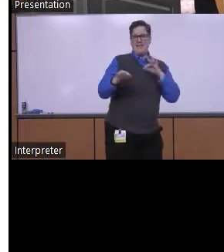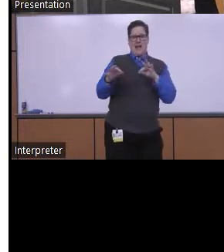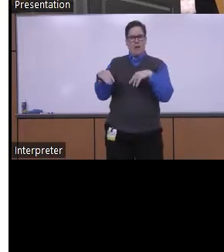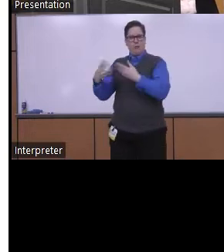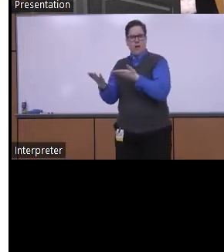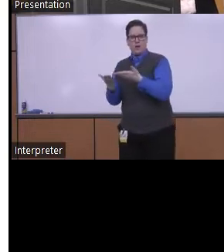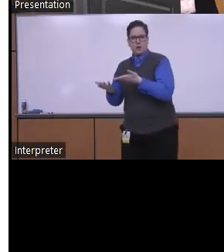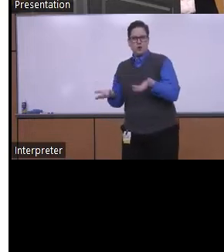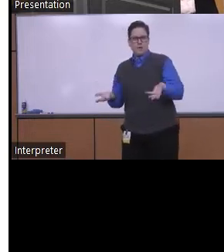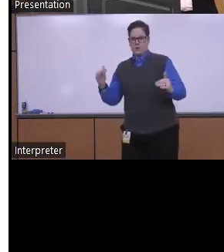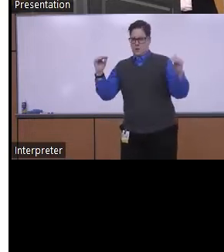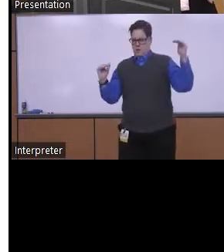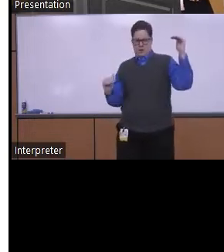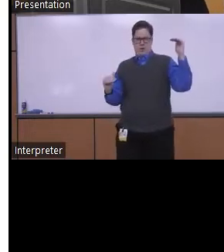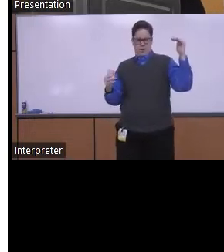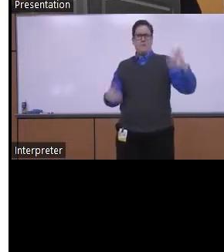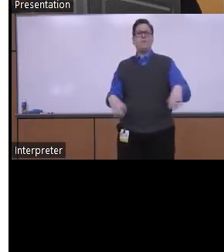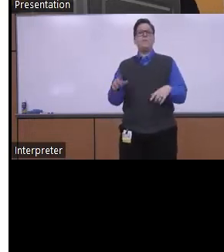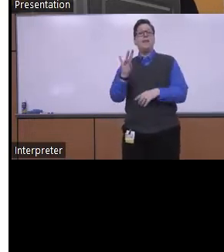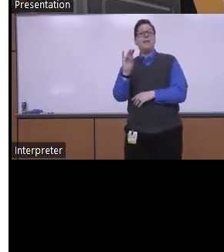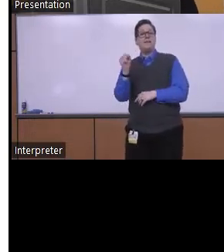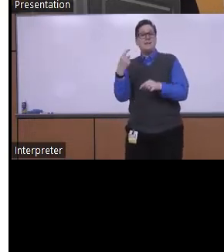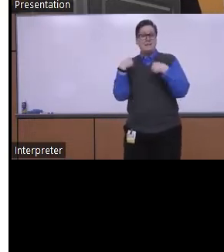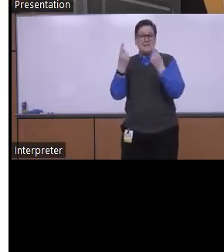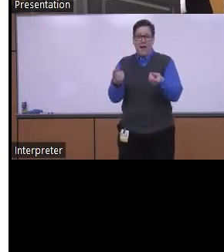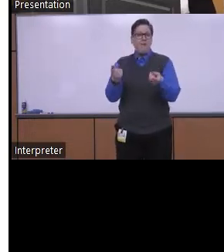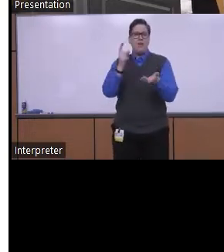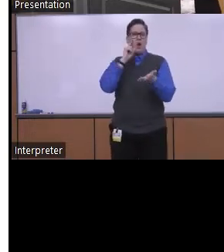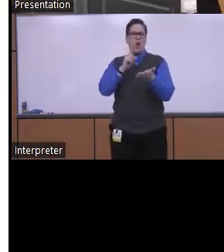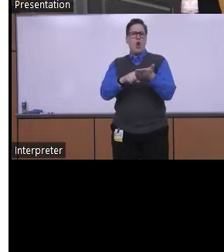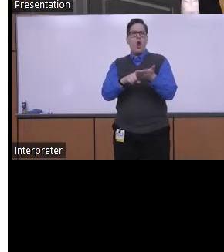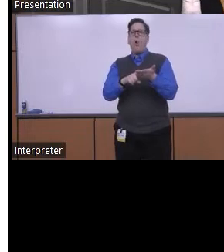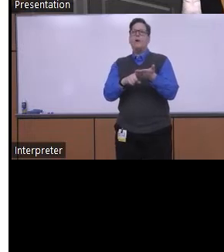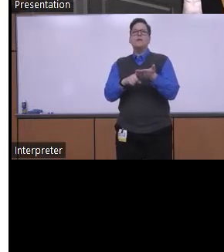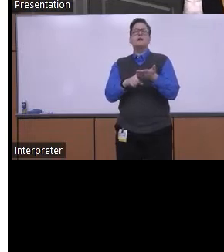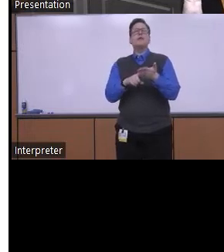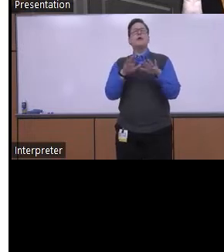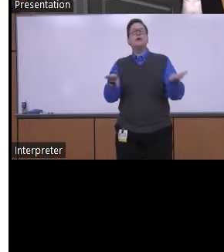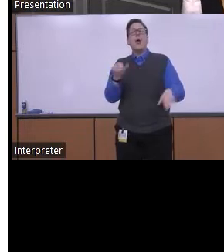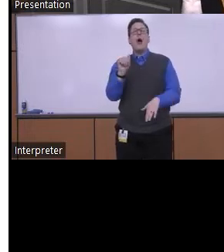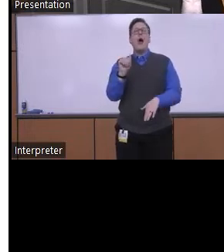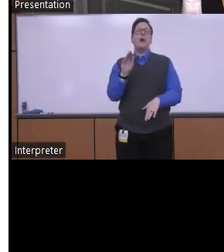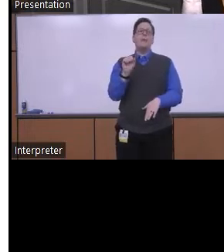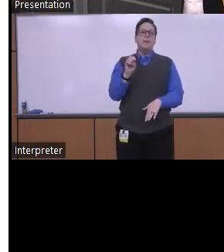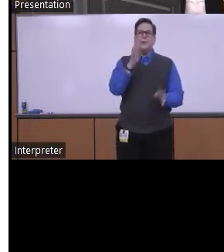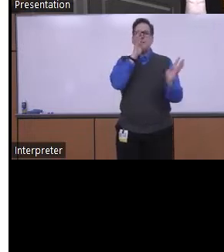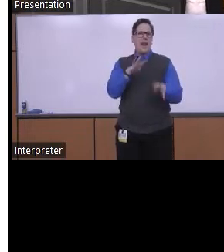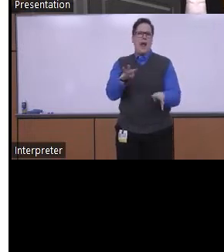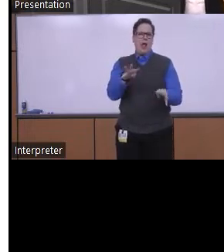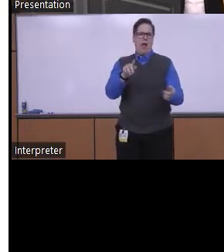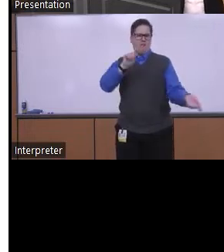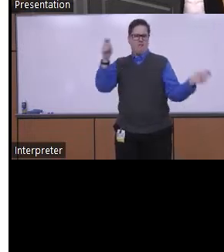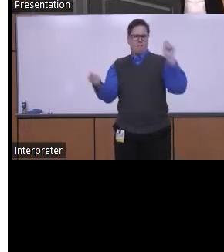of services. Since the 1970s, we've seen a vast shift in what we consider to be child abuse and neglect, and a